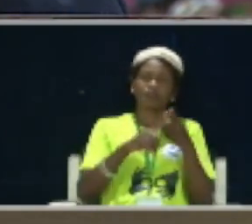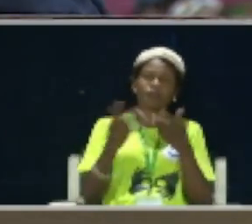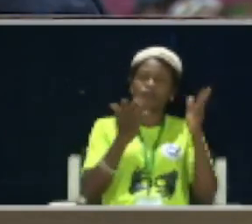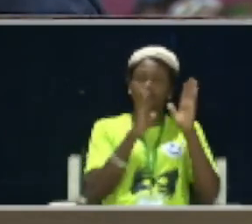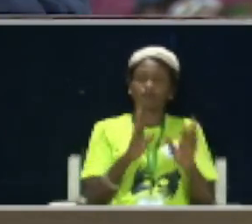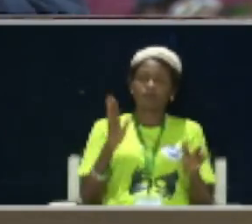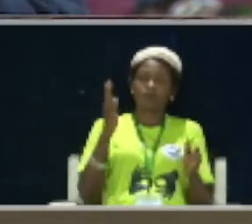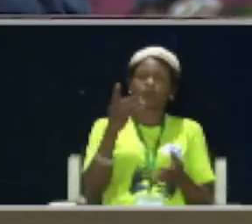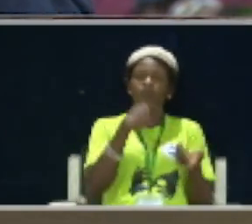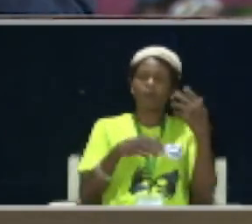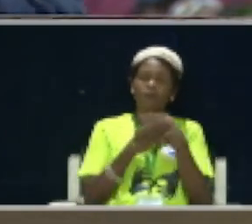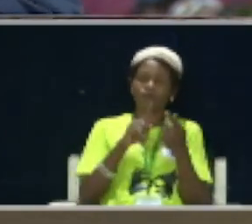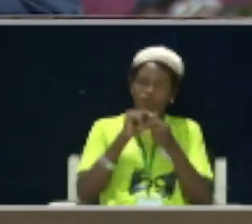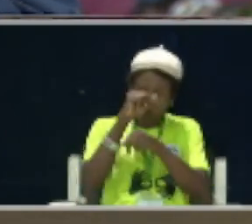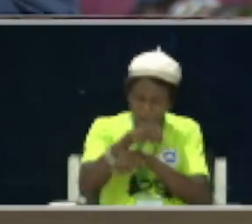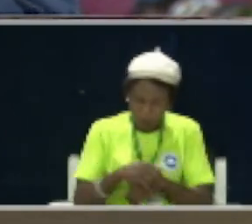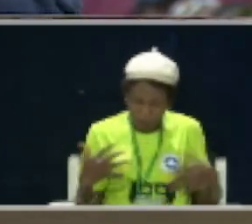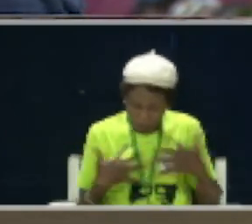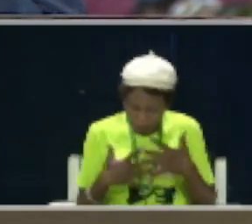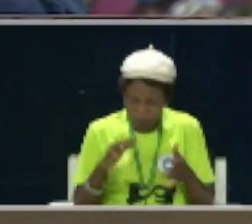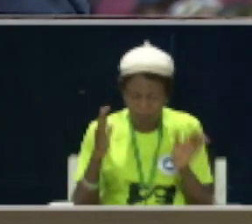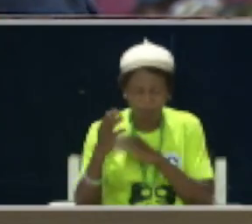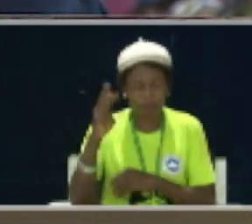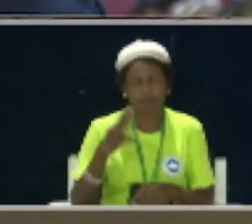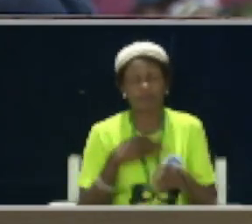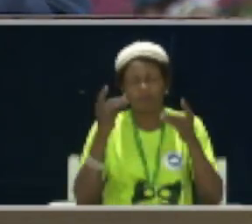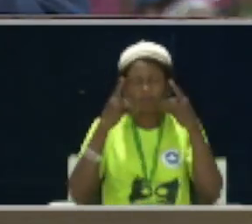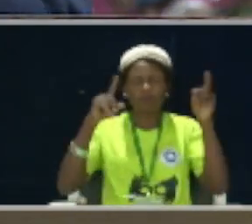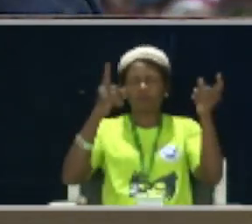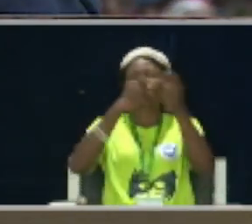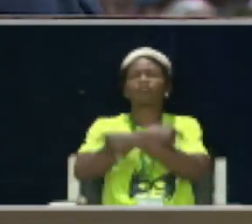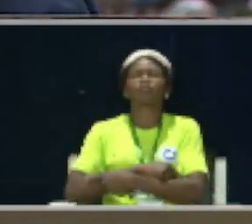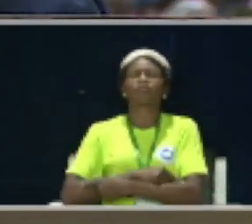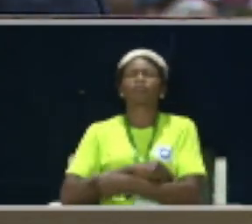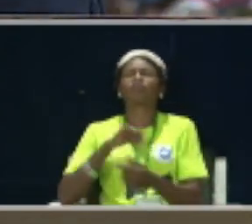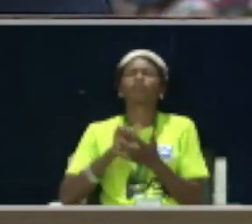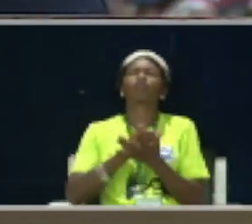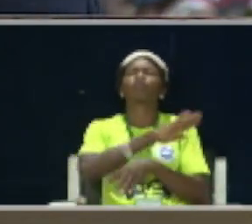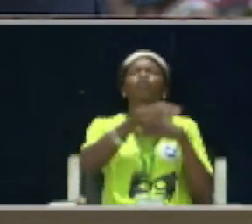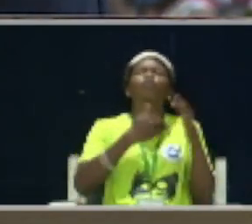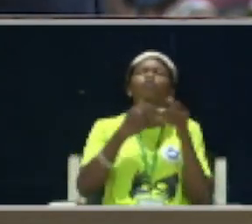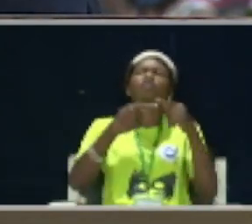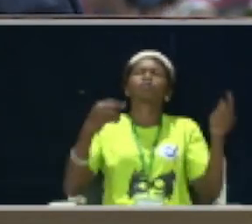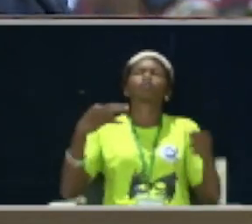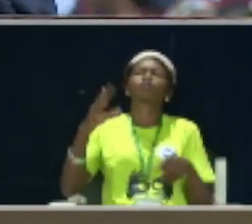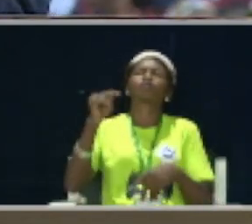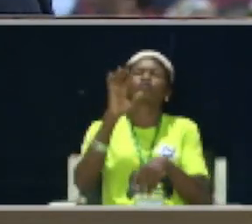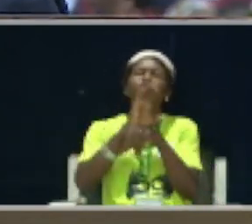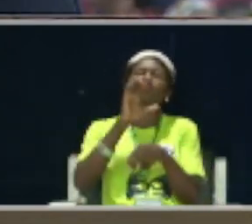to bow willfully, trembling before him. I decree today that all the enemies of the